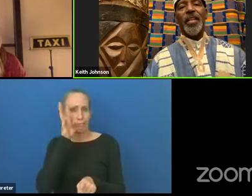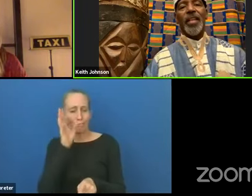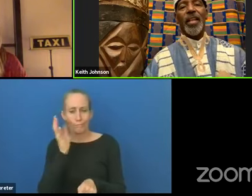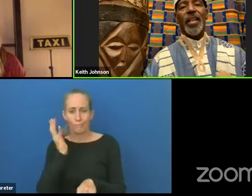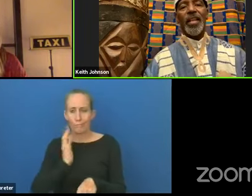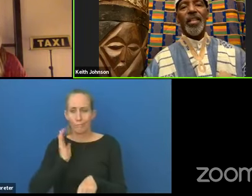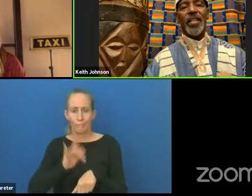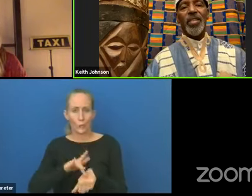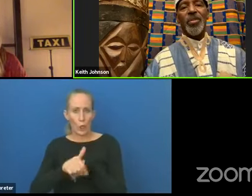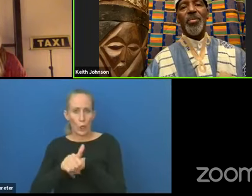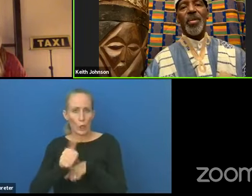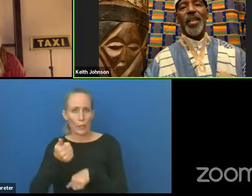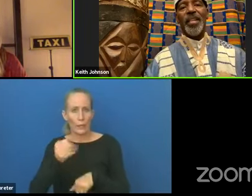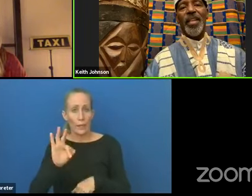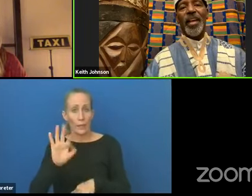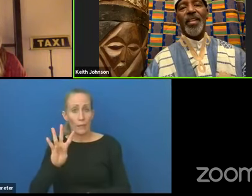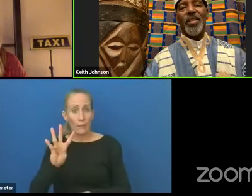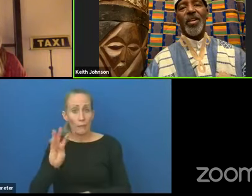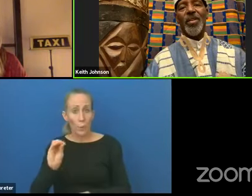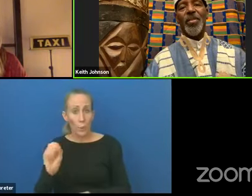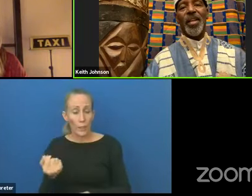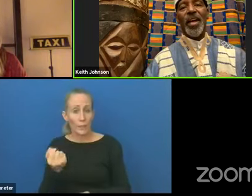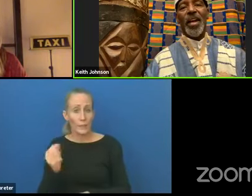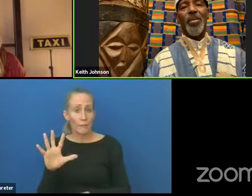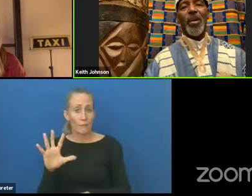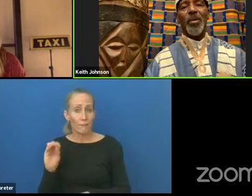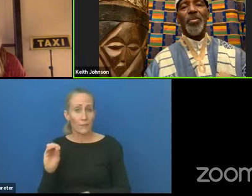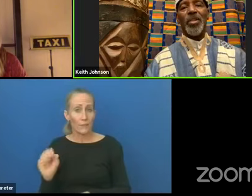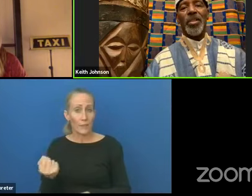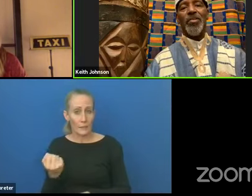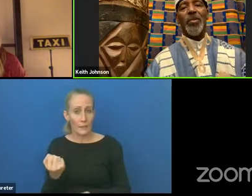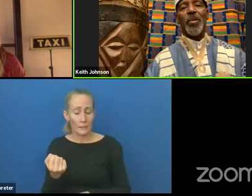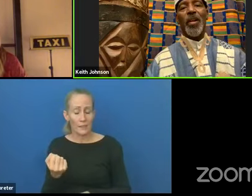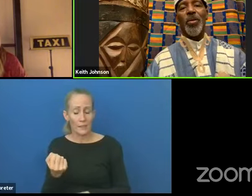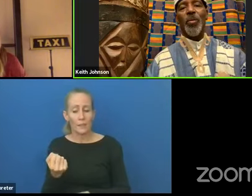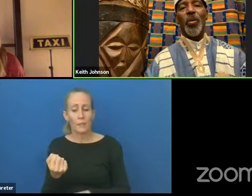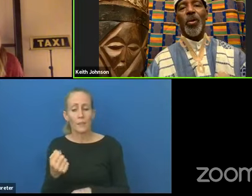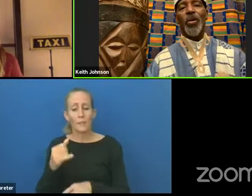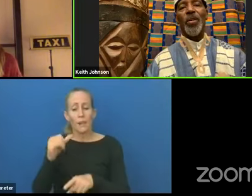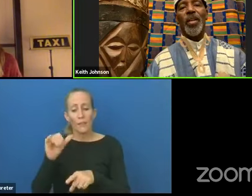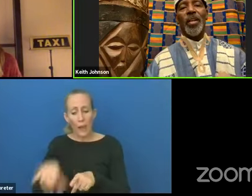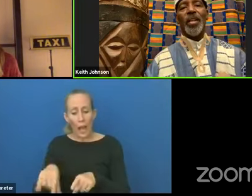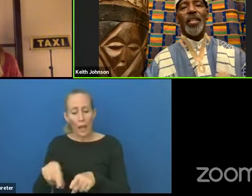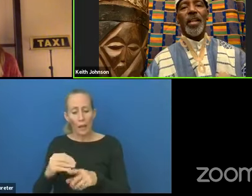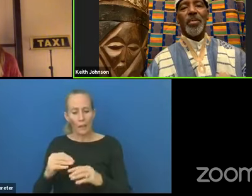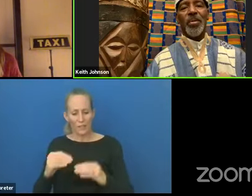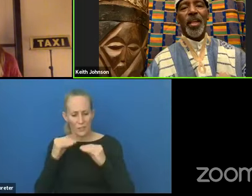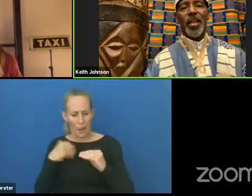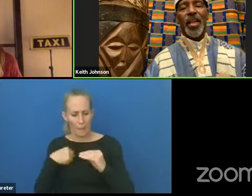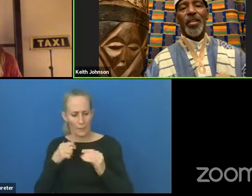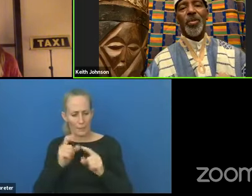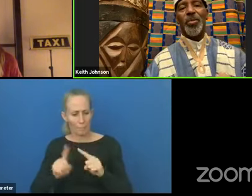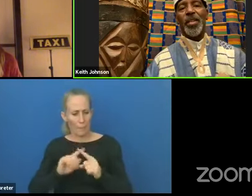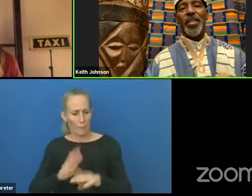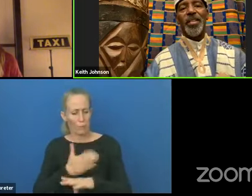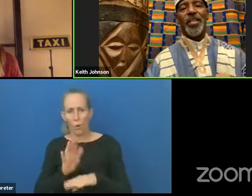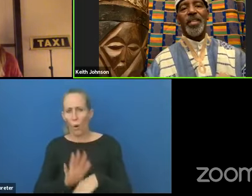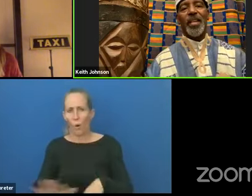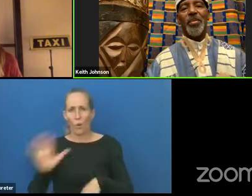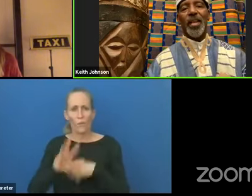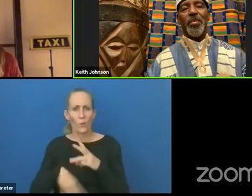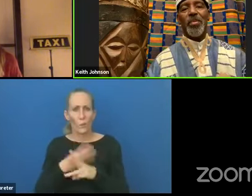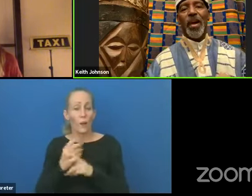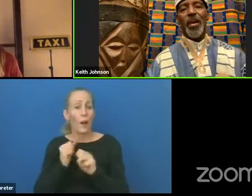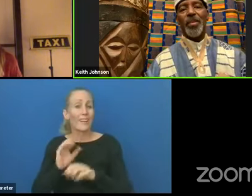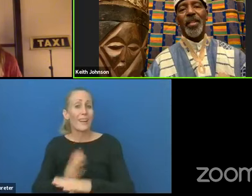50s, it is an instrument that has taught me a lot about music from around the world, because I can play classical pieces,